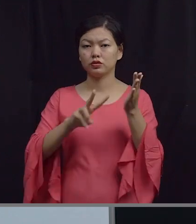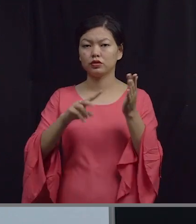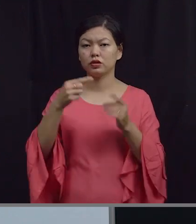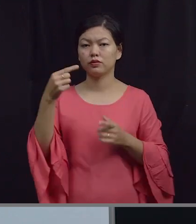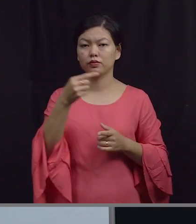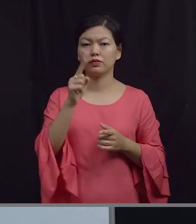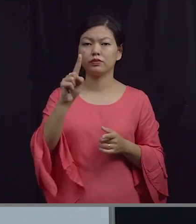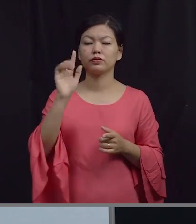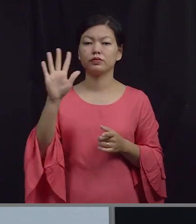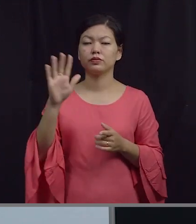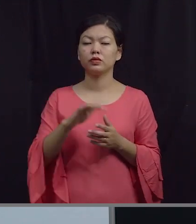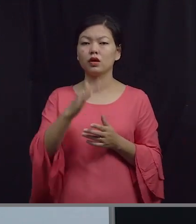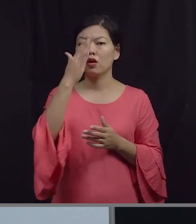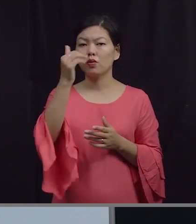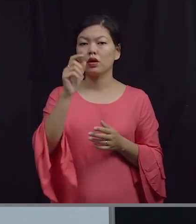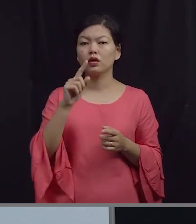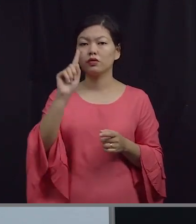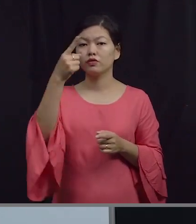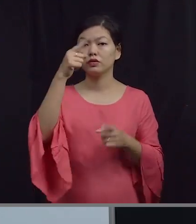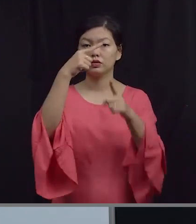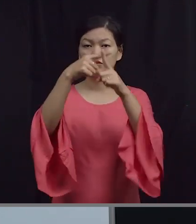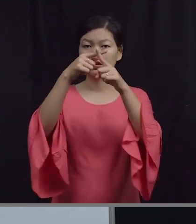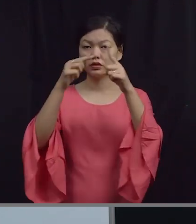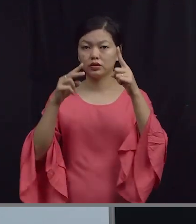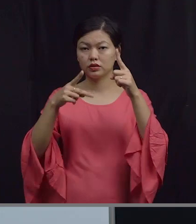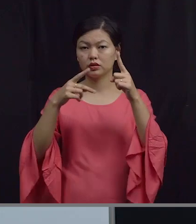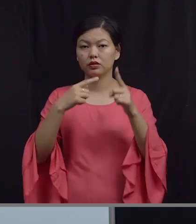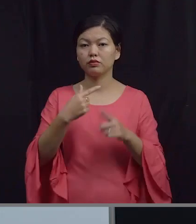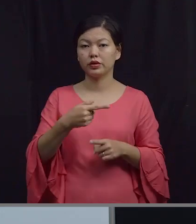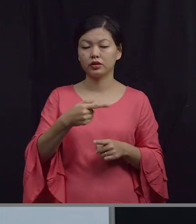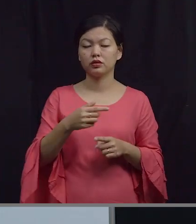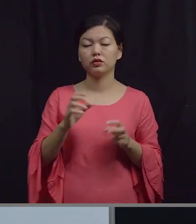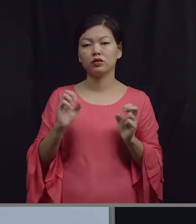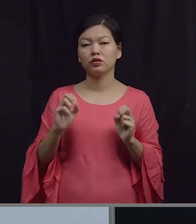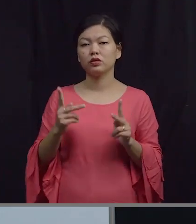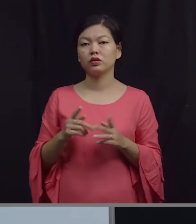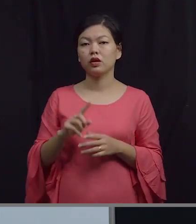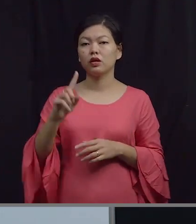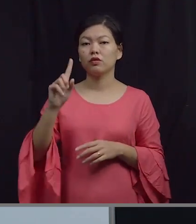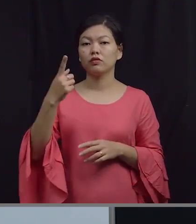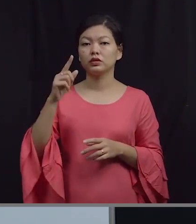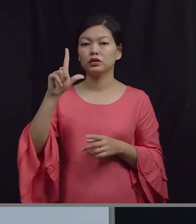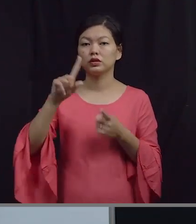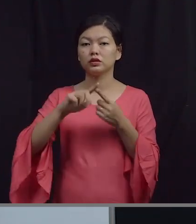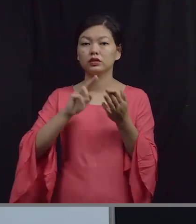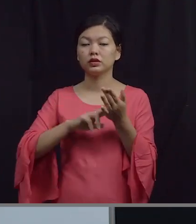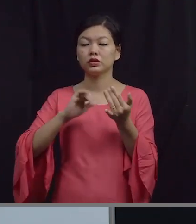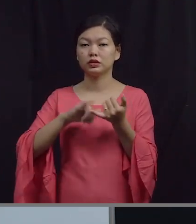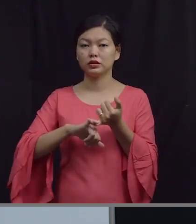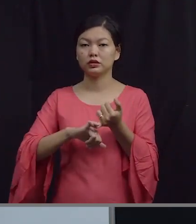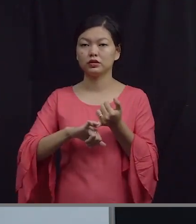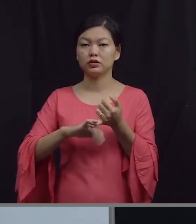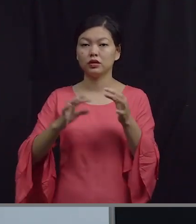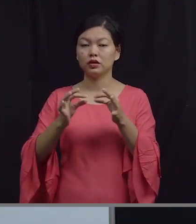15. Let me tell you why this is minus and why this is plus. Okay, now this is first lens, right? So if I measure